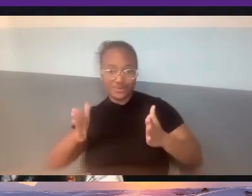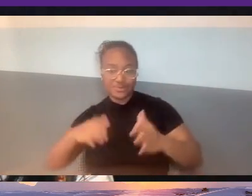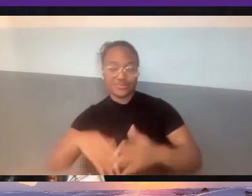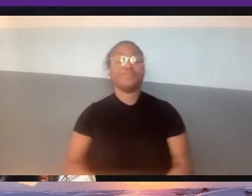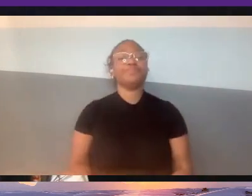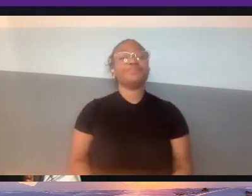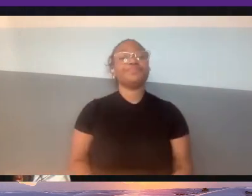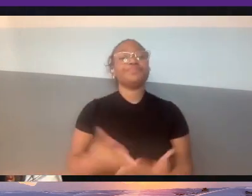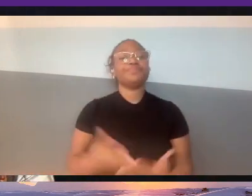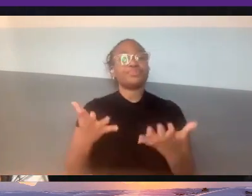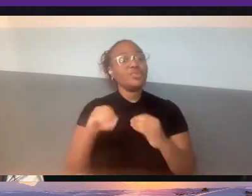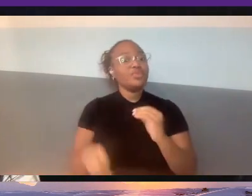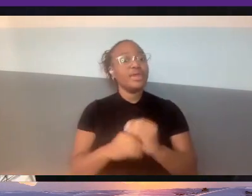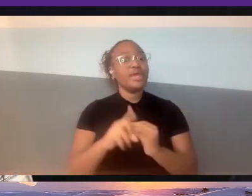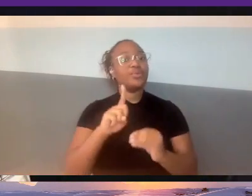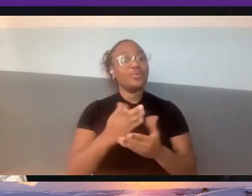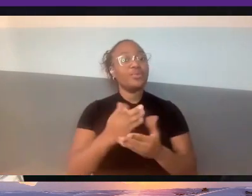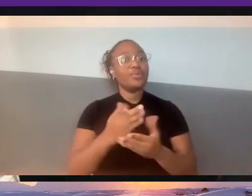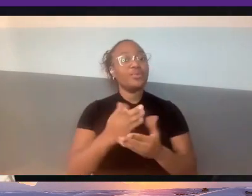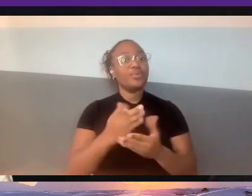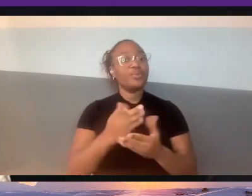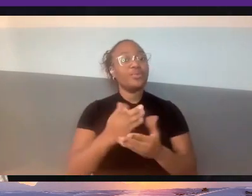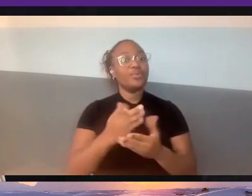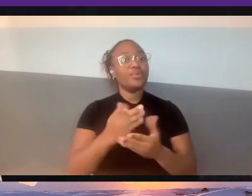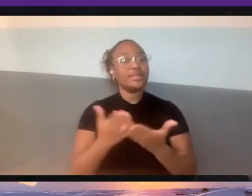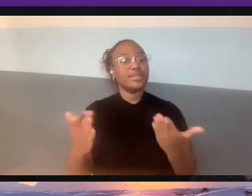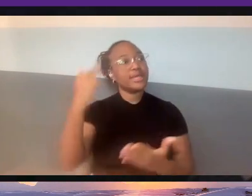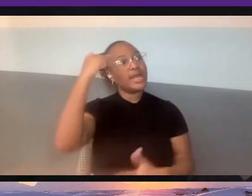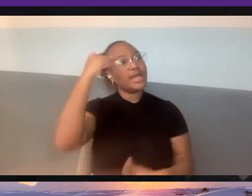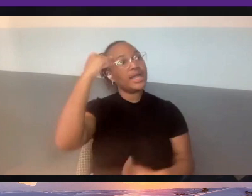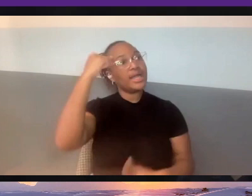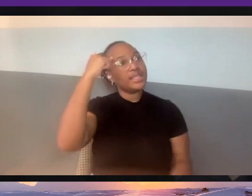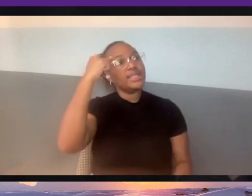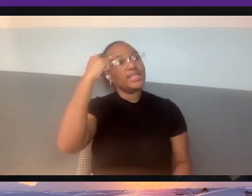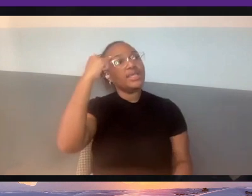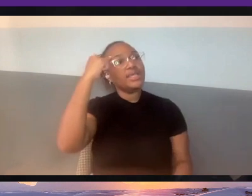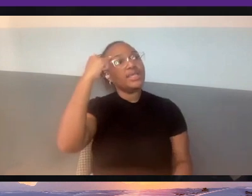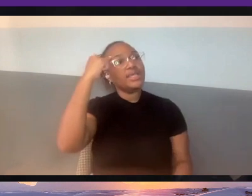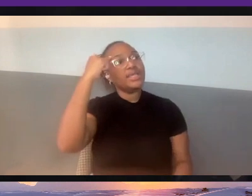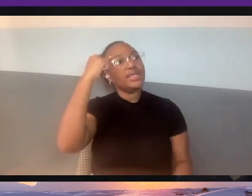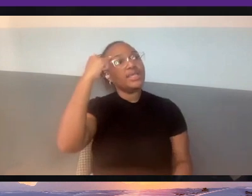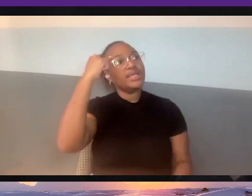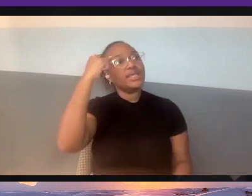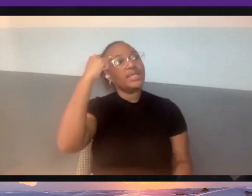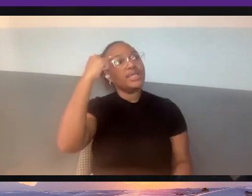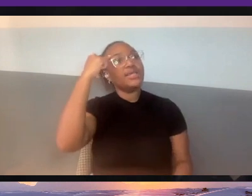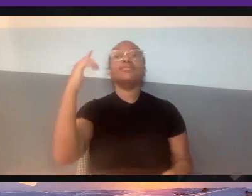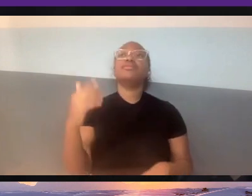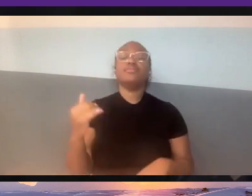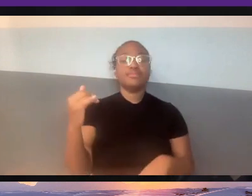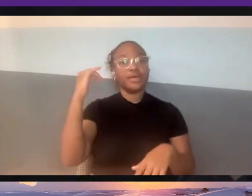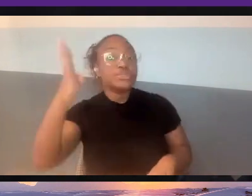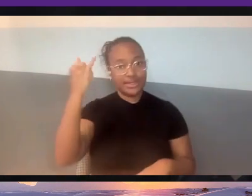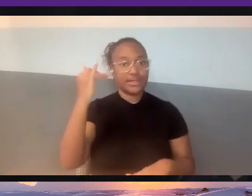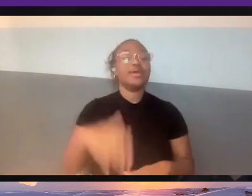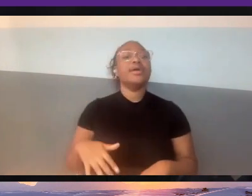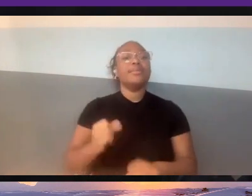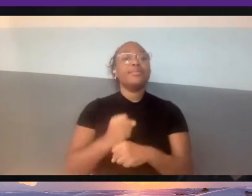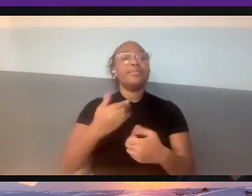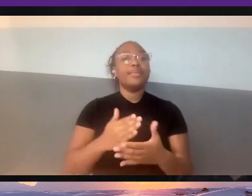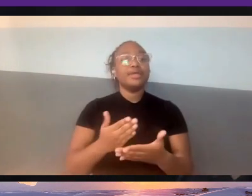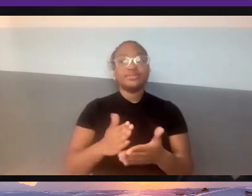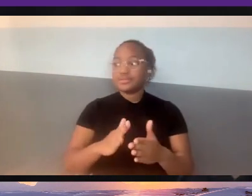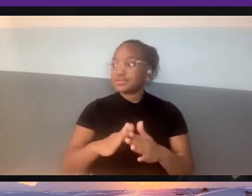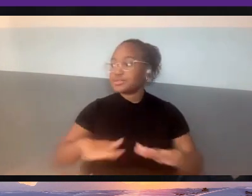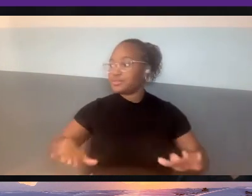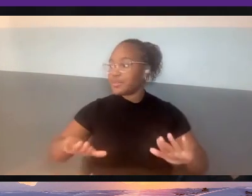also the discourse of futures make space for us to not be so doom and gloom, right? And that's something